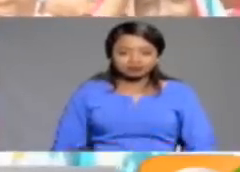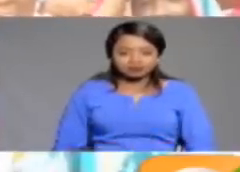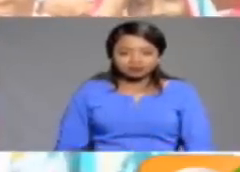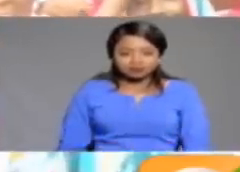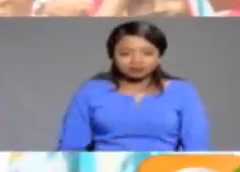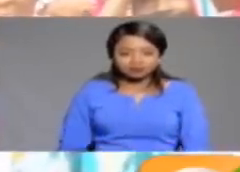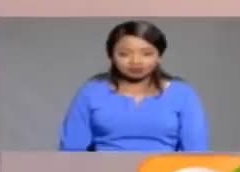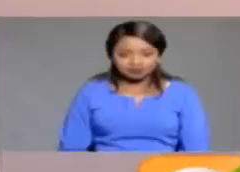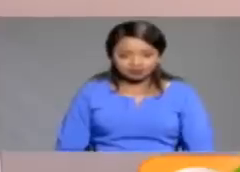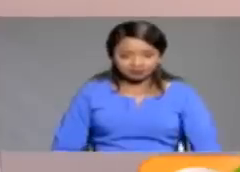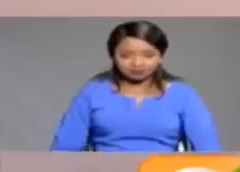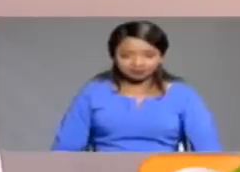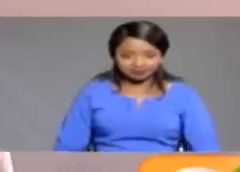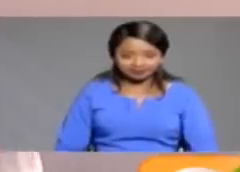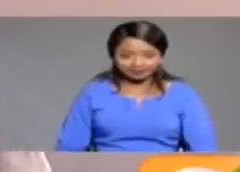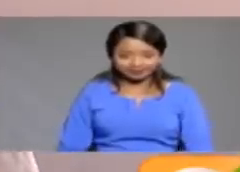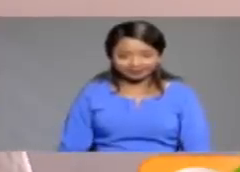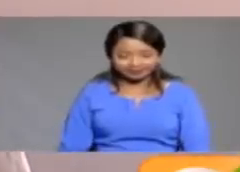Nairobi.